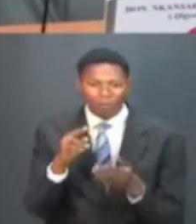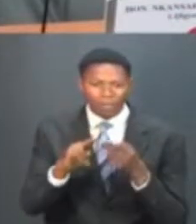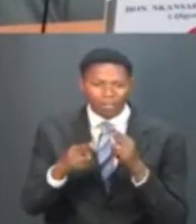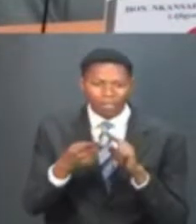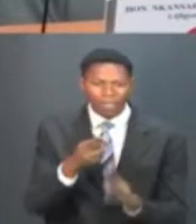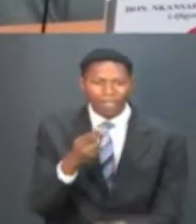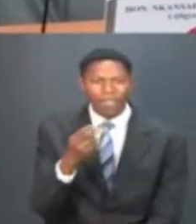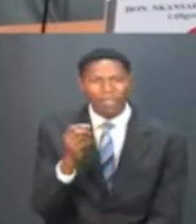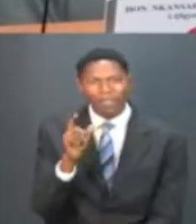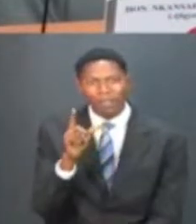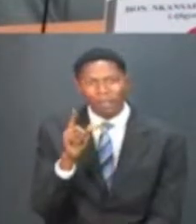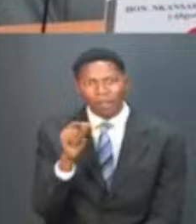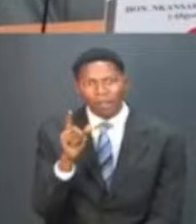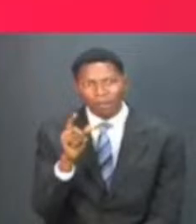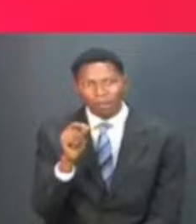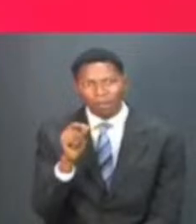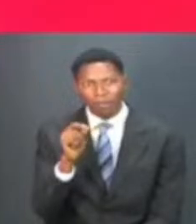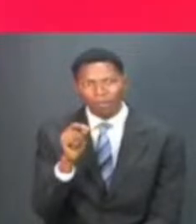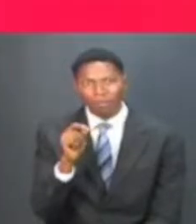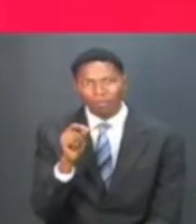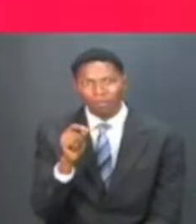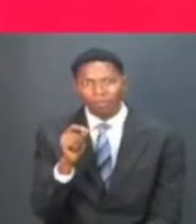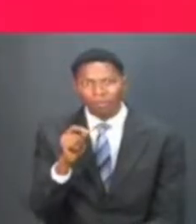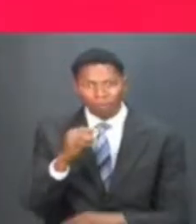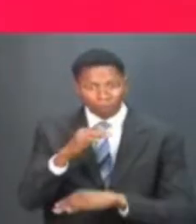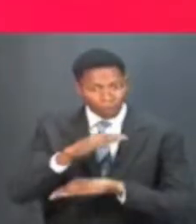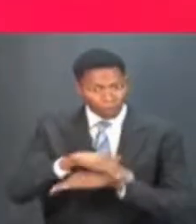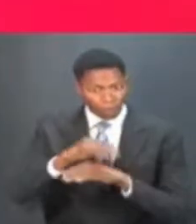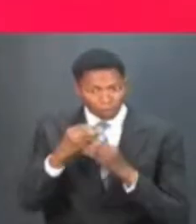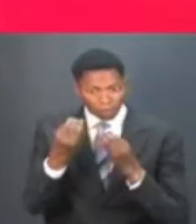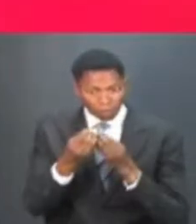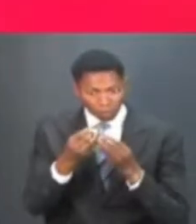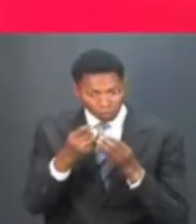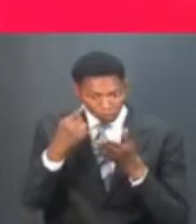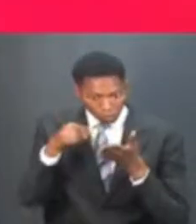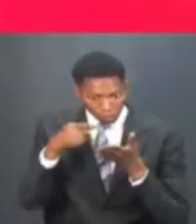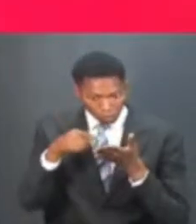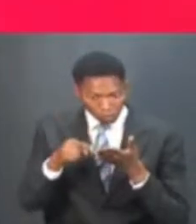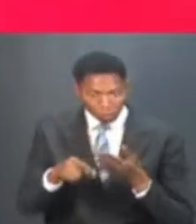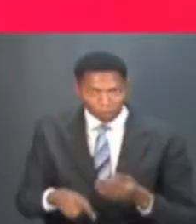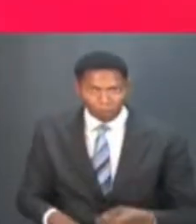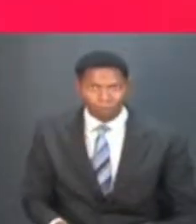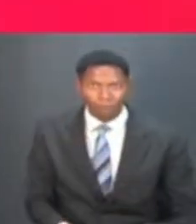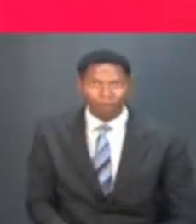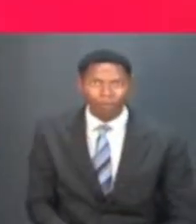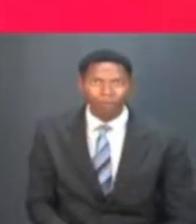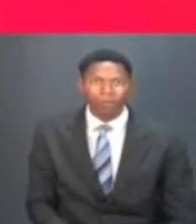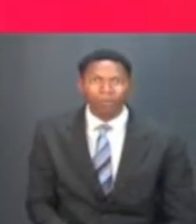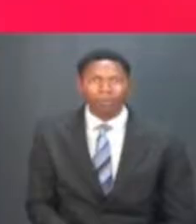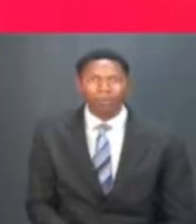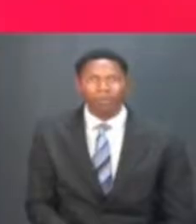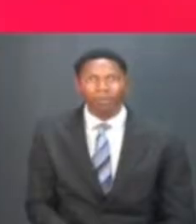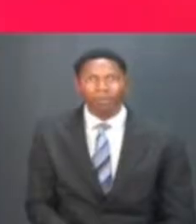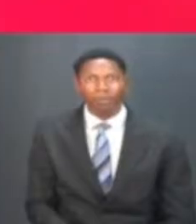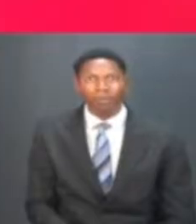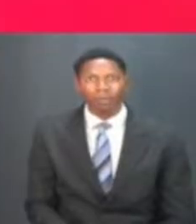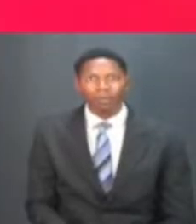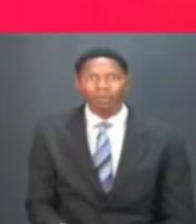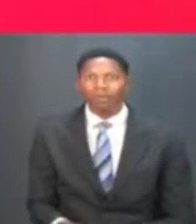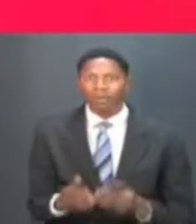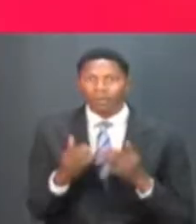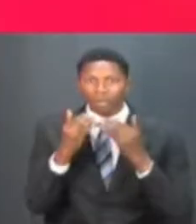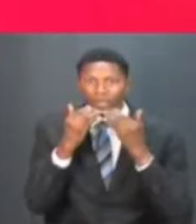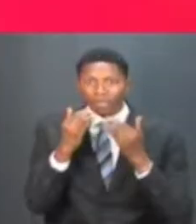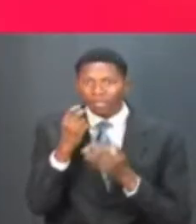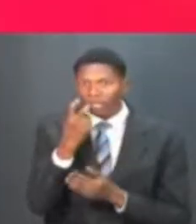Yes, please. Yes. Table office, kindly take note of that. Yes, please. Thank you, Right Honorable